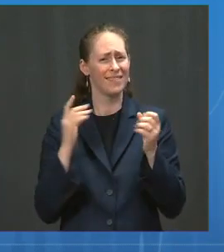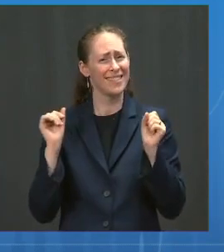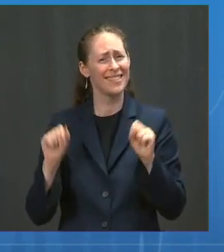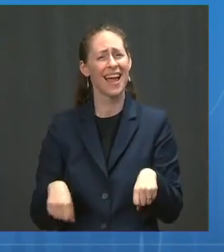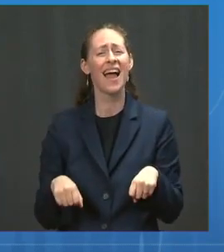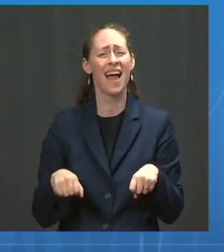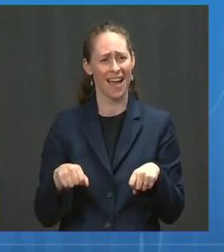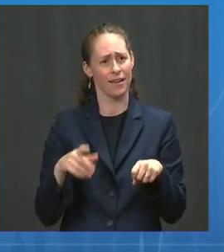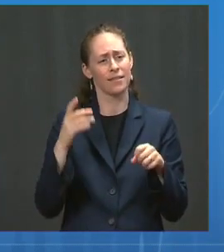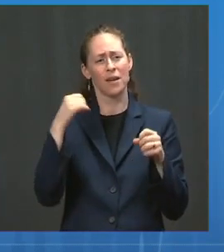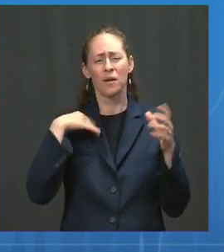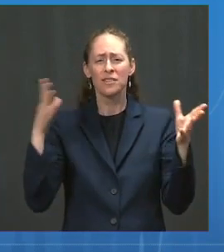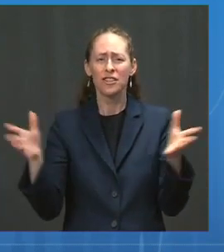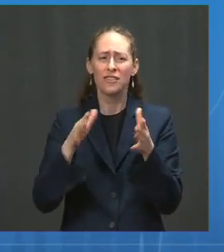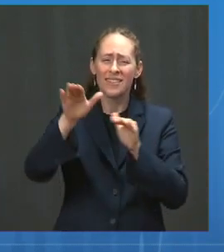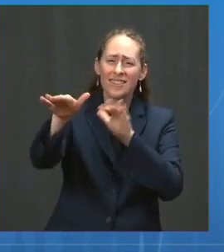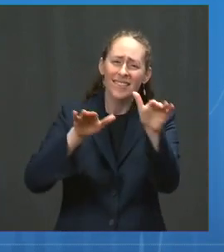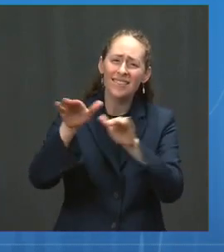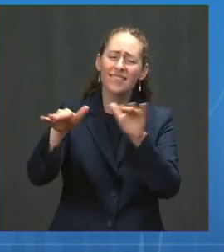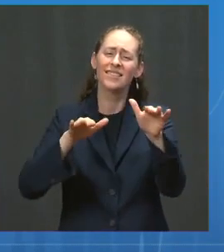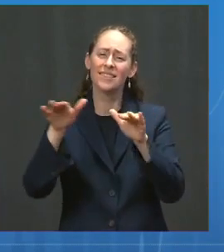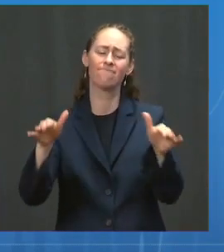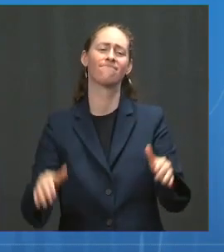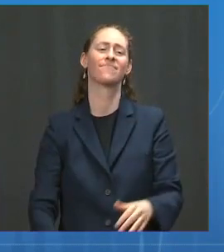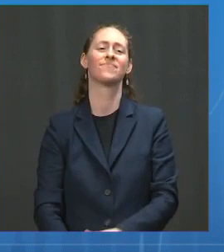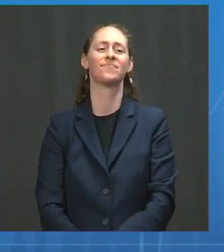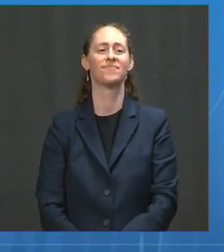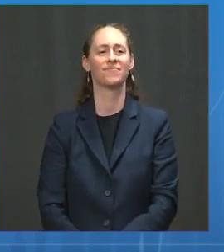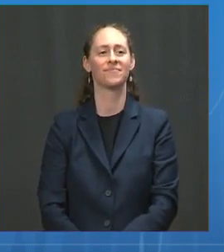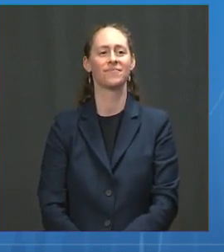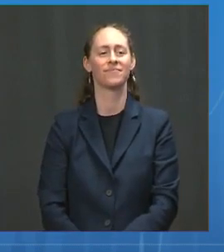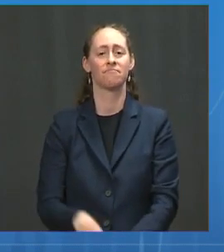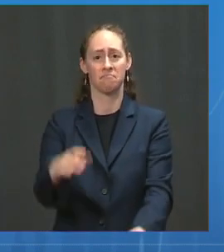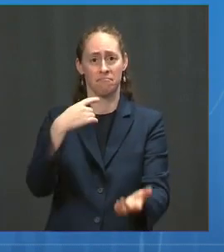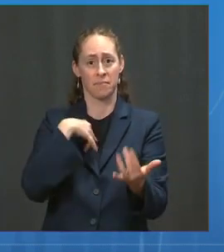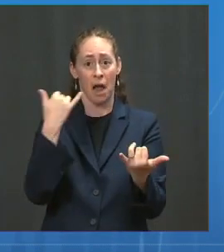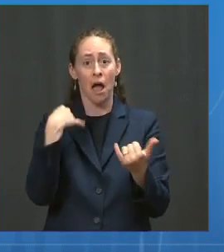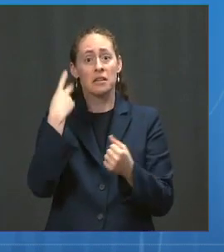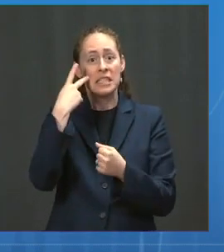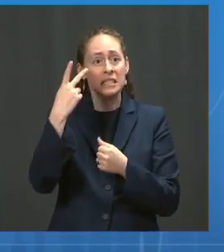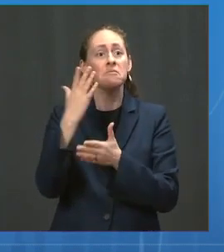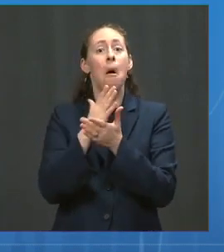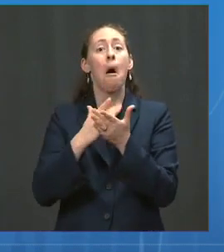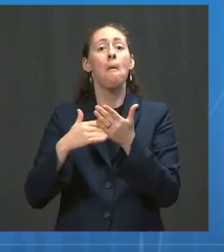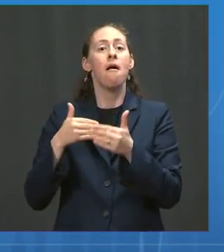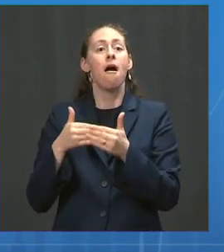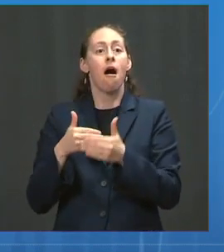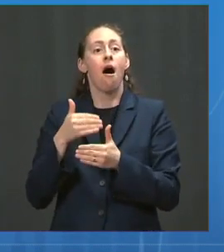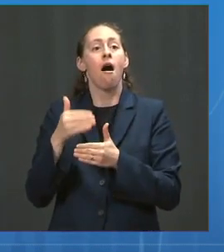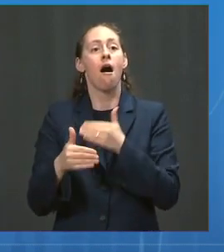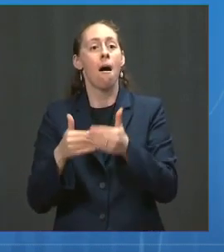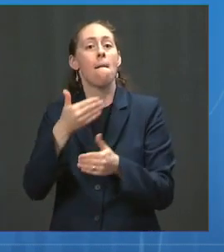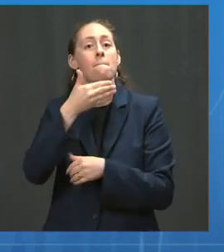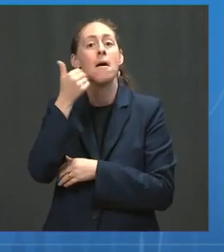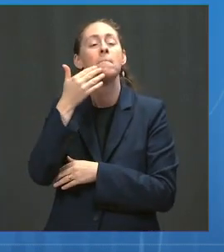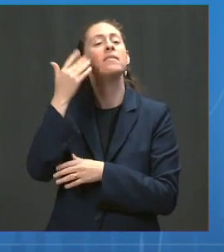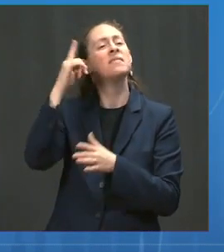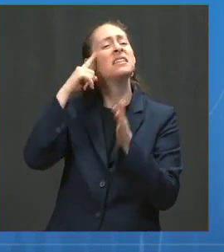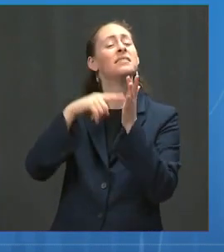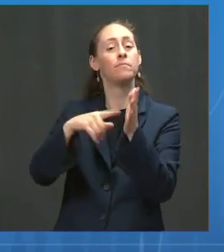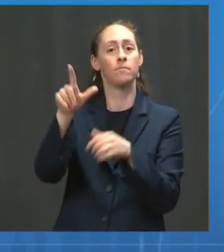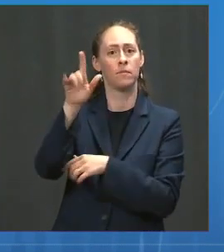shots in arms. And we are seeing results. Over the past 24 hours, we've